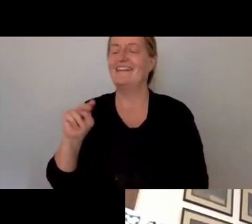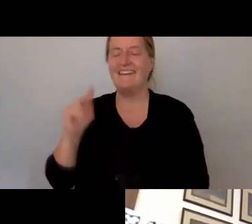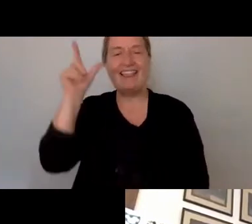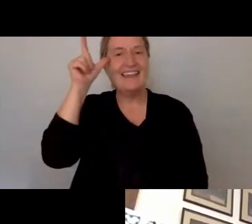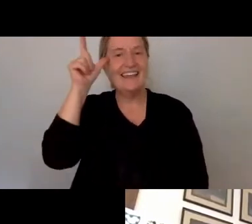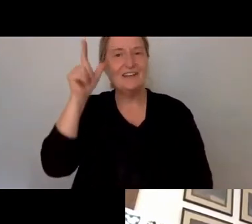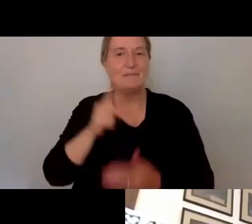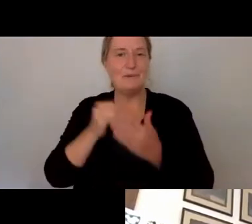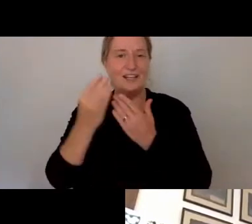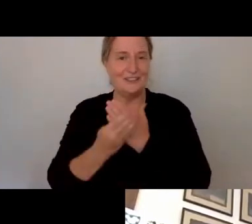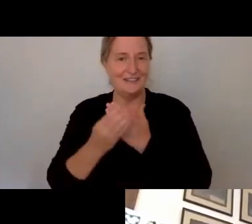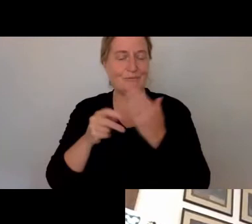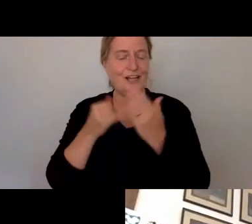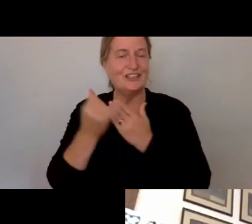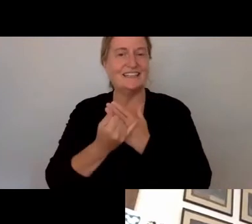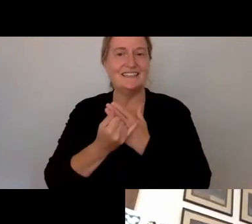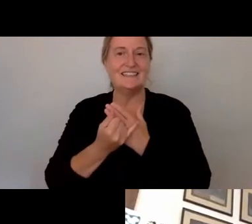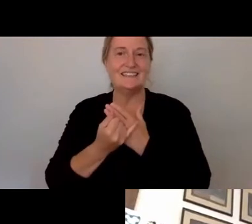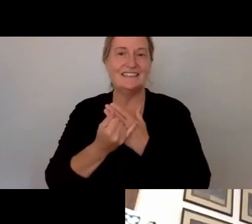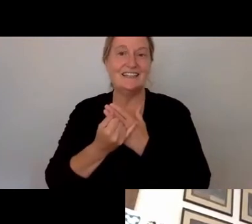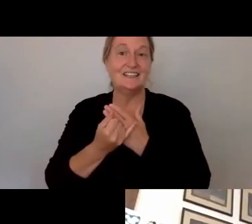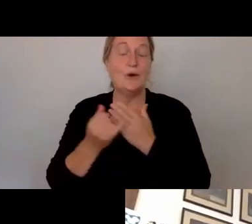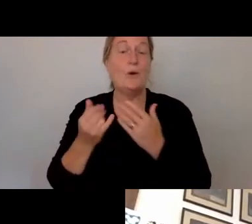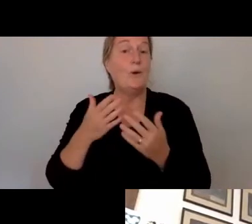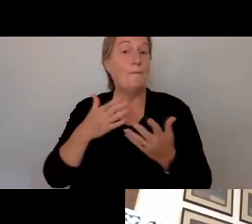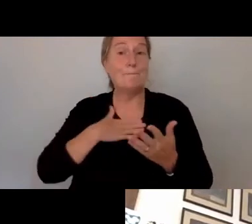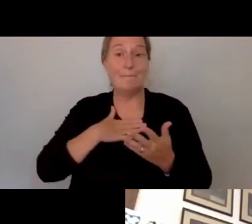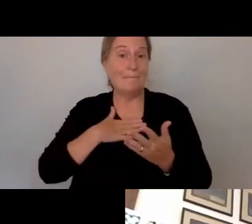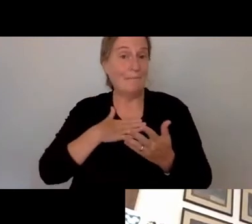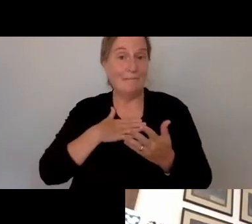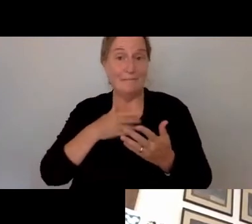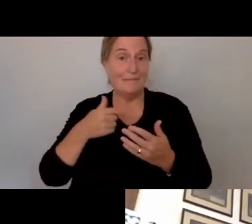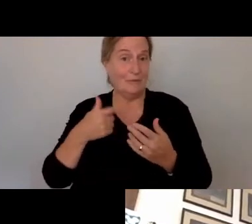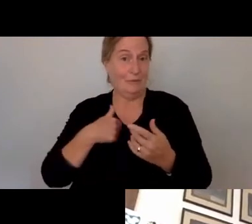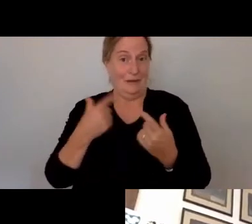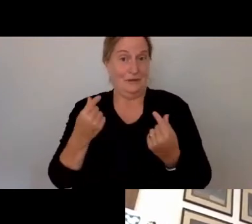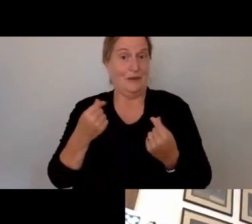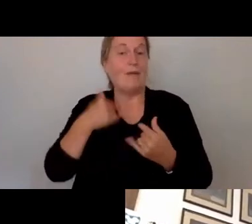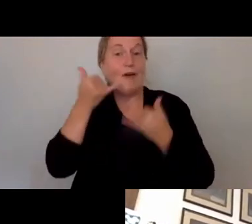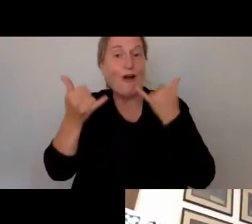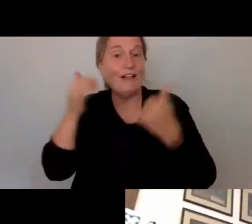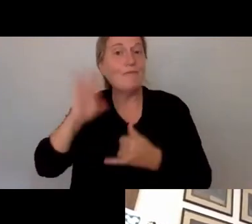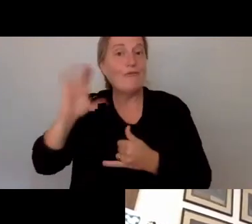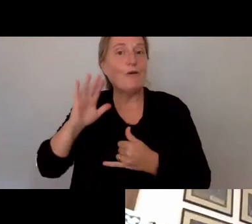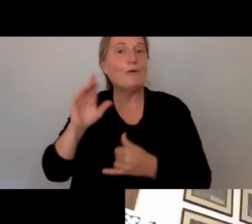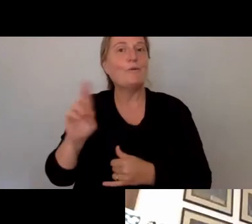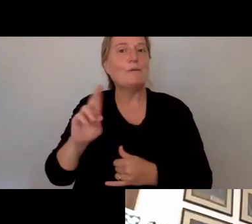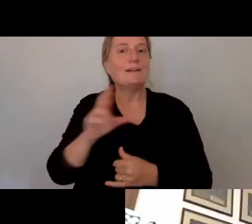is calling former Republican senators, the people that I served with. And I think I've now talked to at least 12